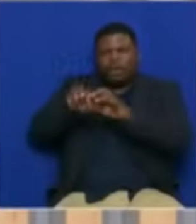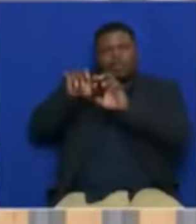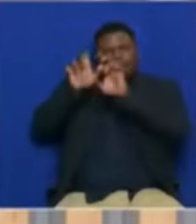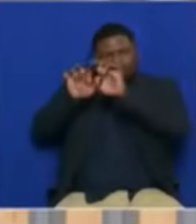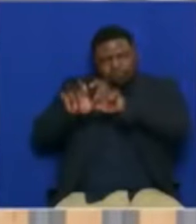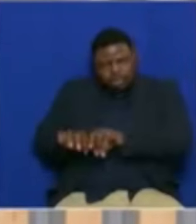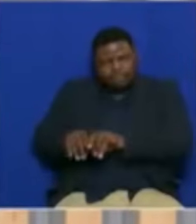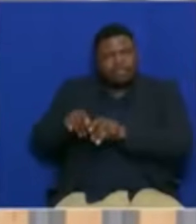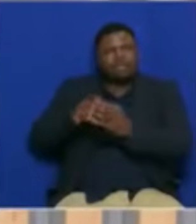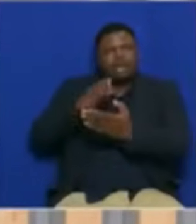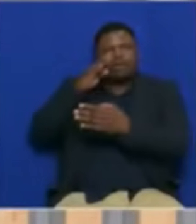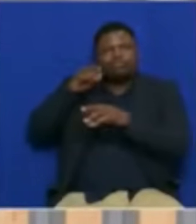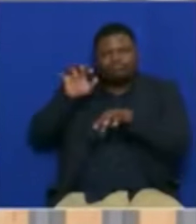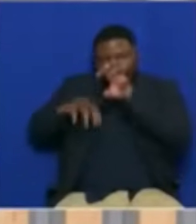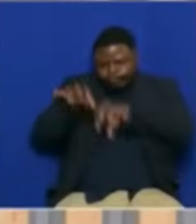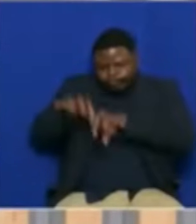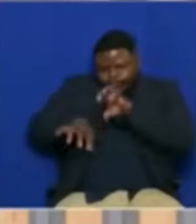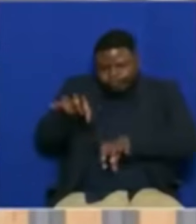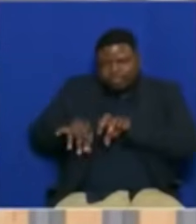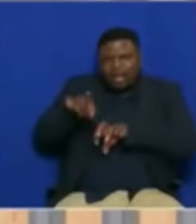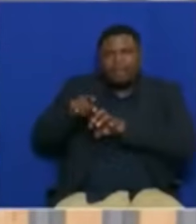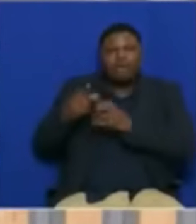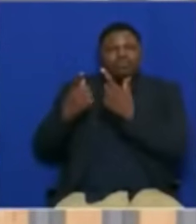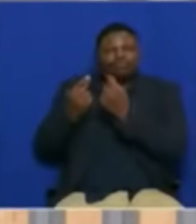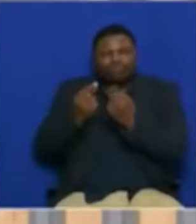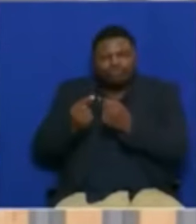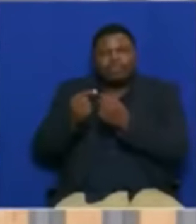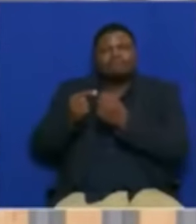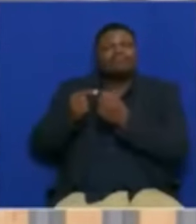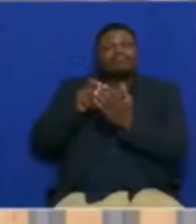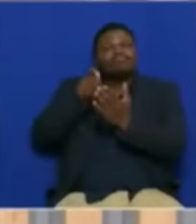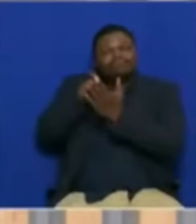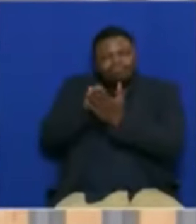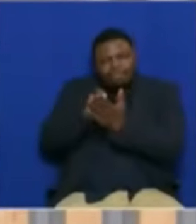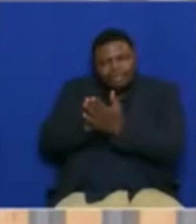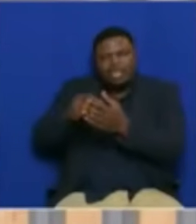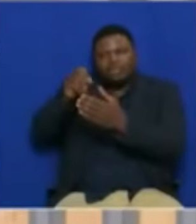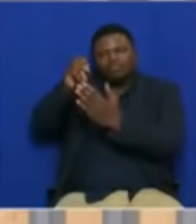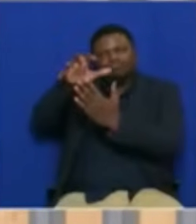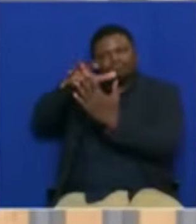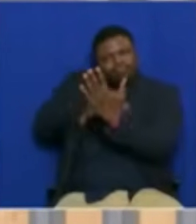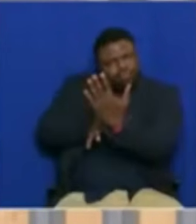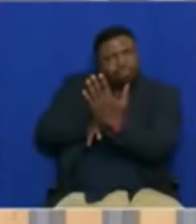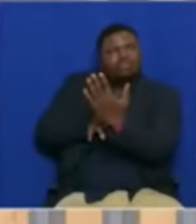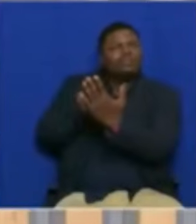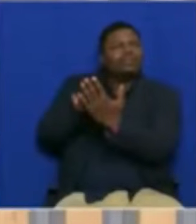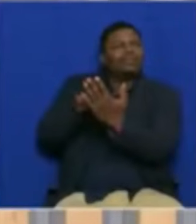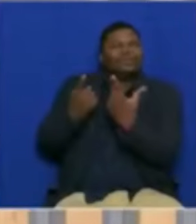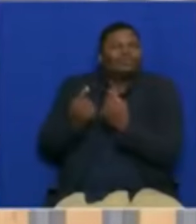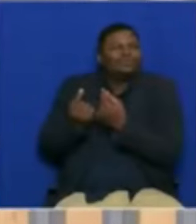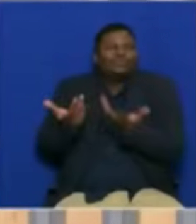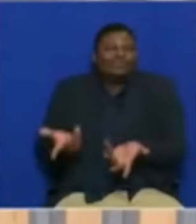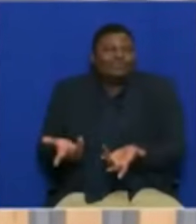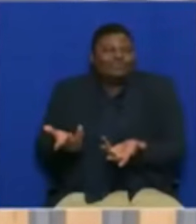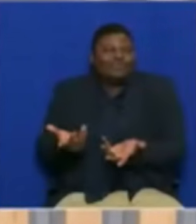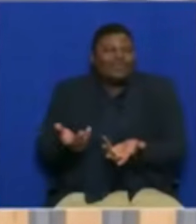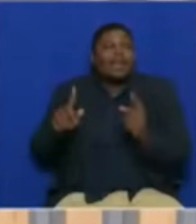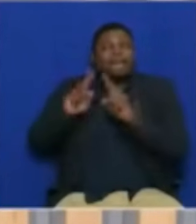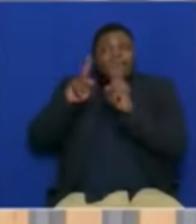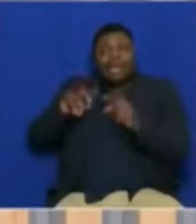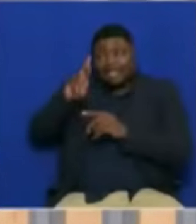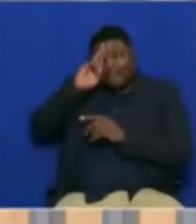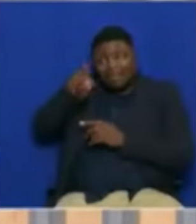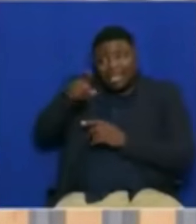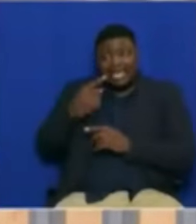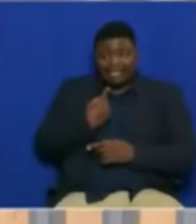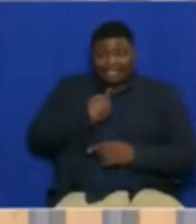he draws it up because you gave him these facts. He did not make them up. They don't come from him. They come from you as the